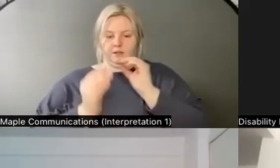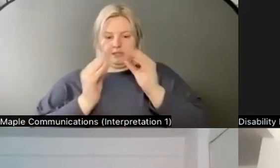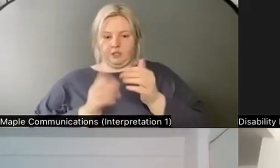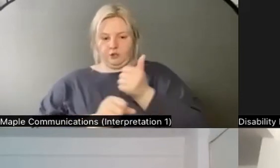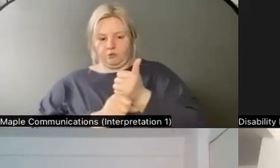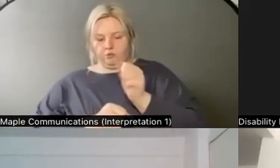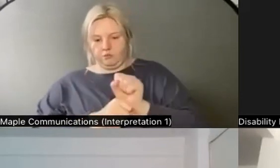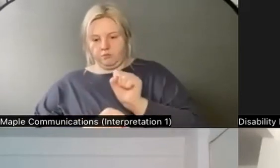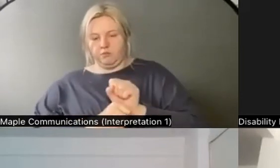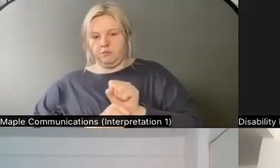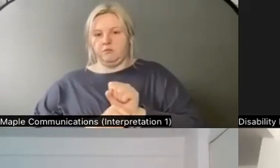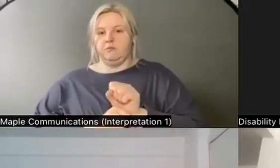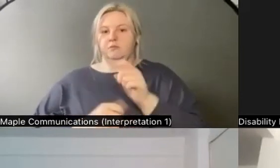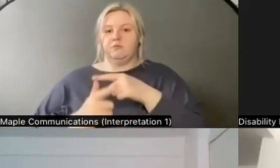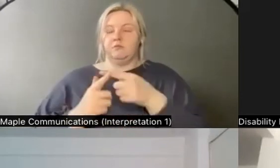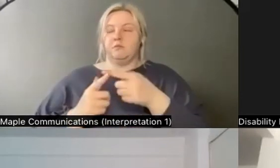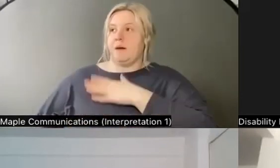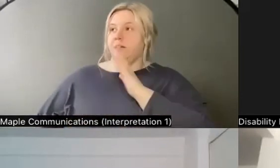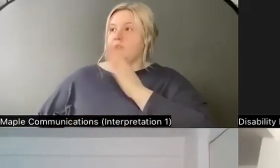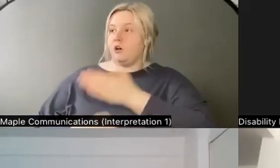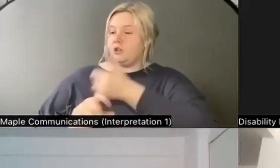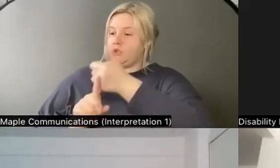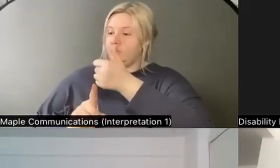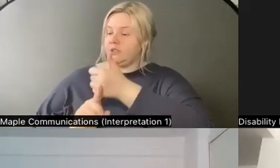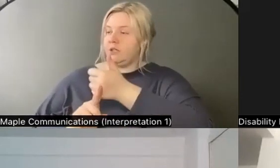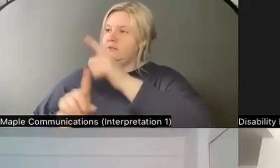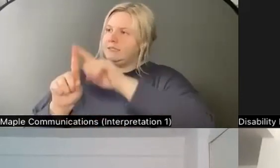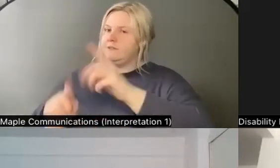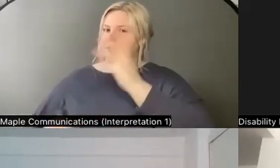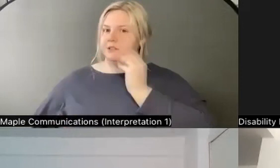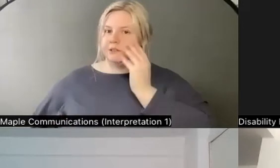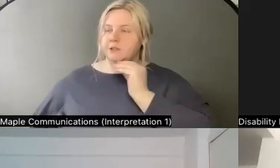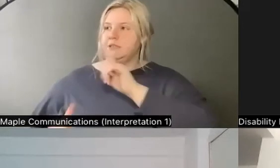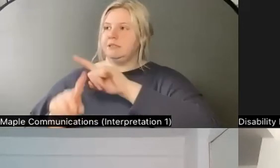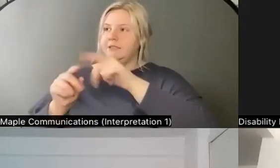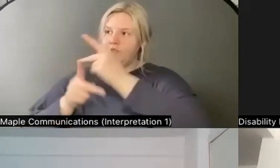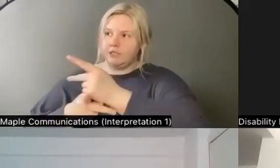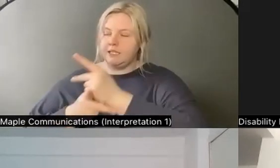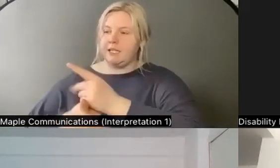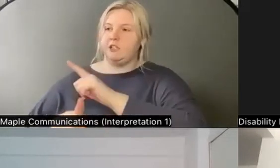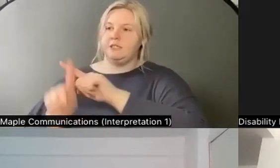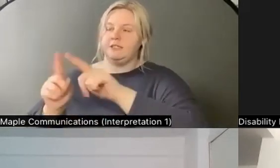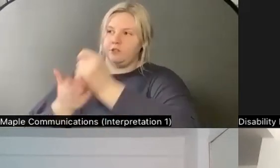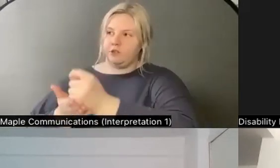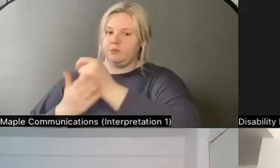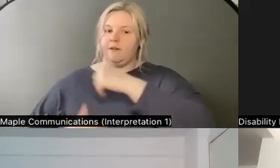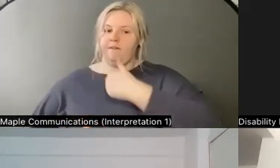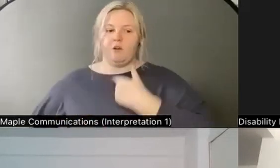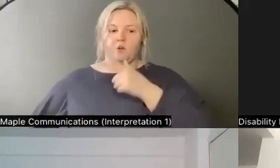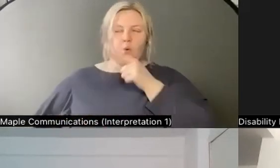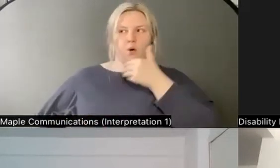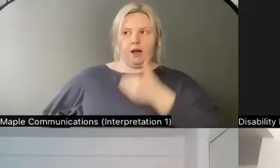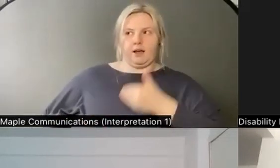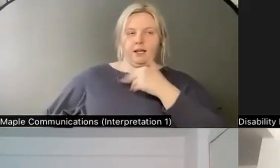she, Eleanor, my daughter, receives differential care based on who I am. But it's